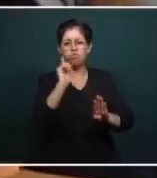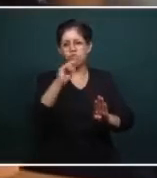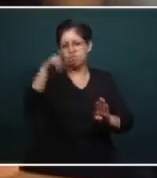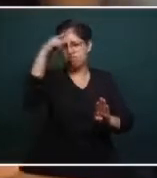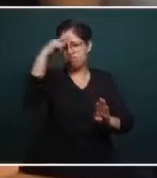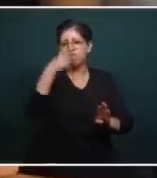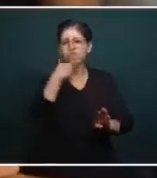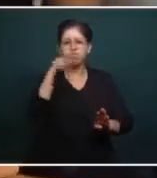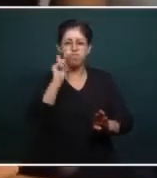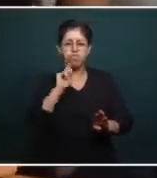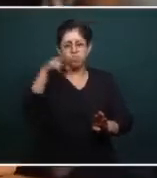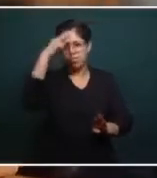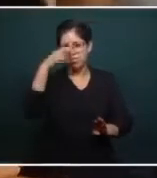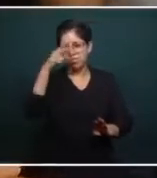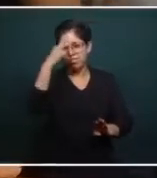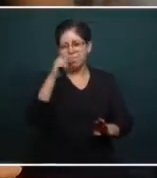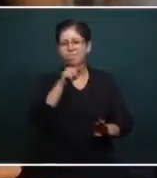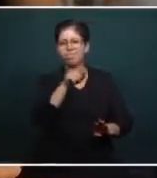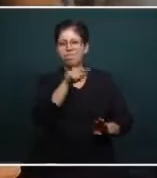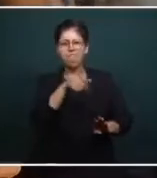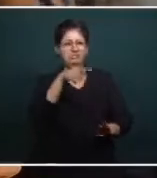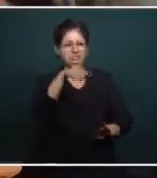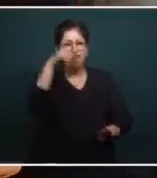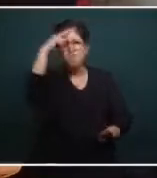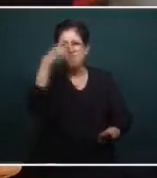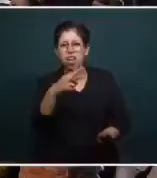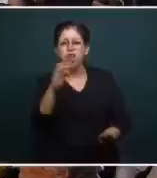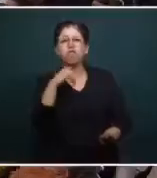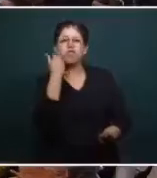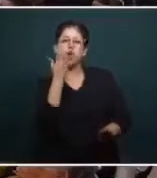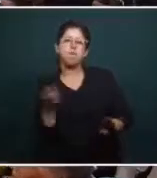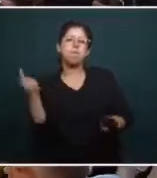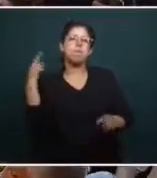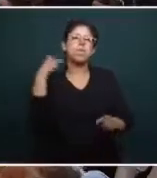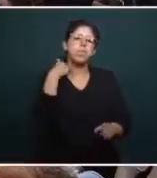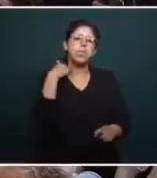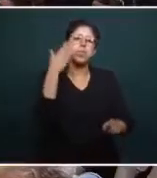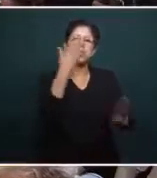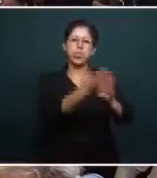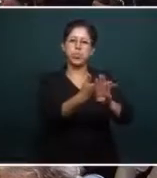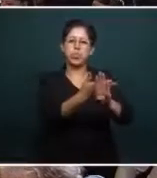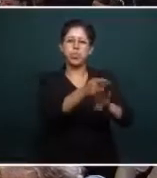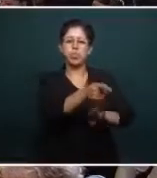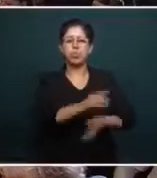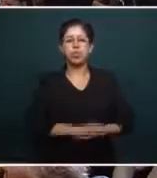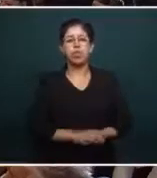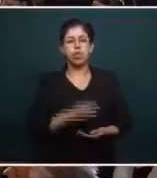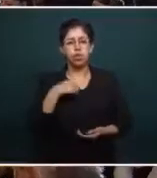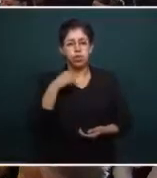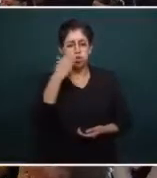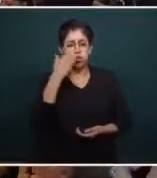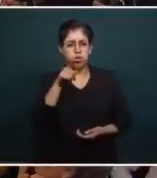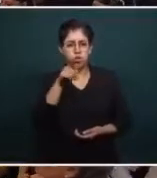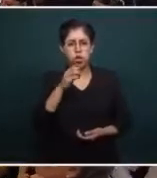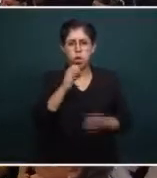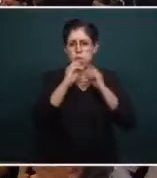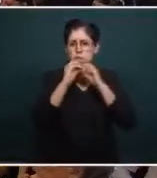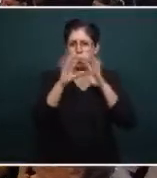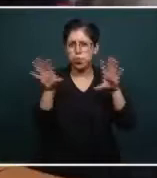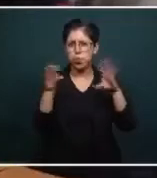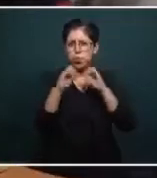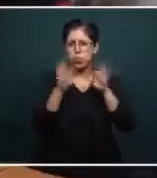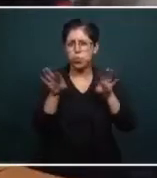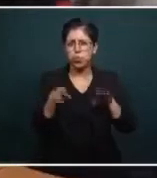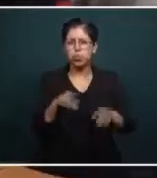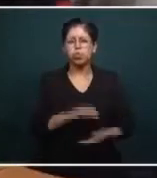mexicanos, Mexicans en and the alguna Latin medida. people. Yo quisiera I would like saber to si hay know en if este there is mensaje que usted está in this